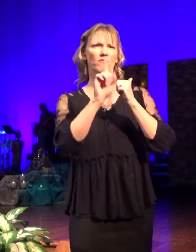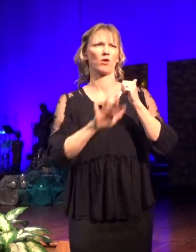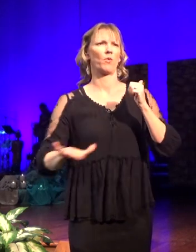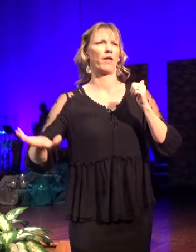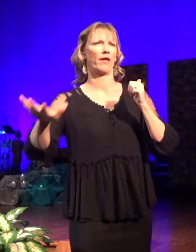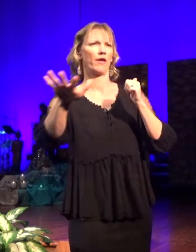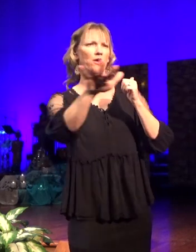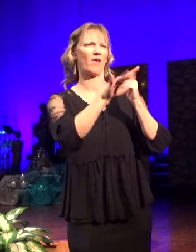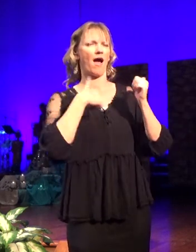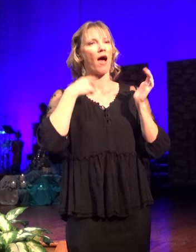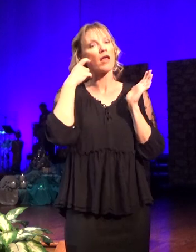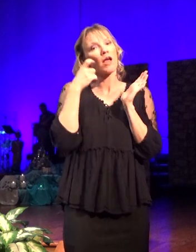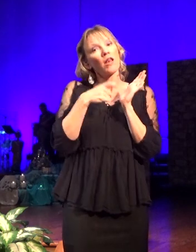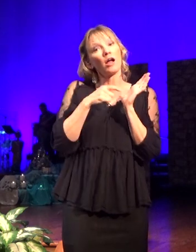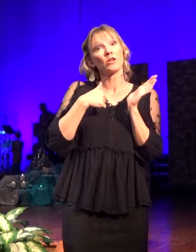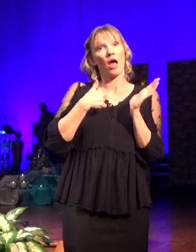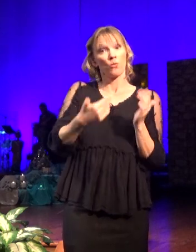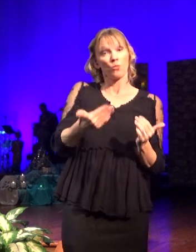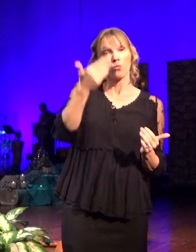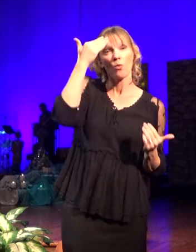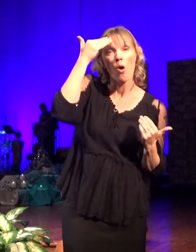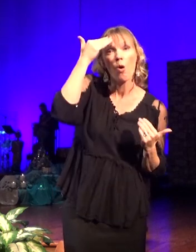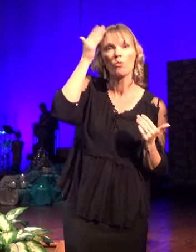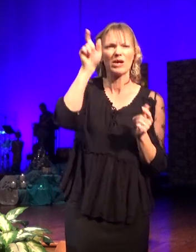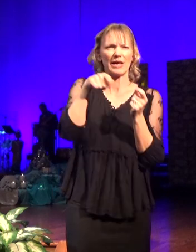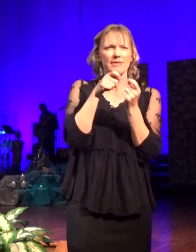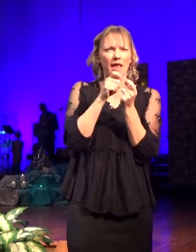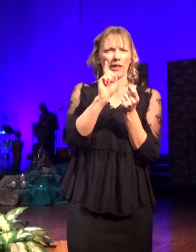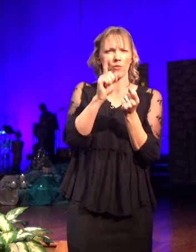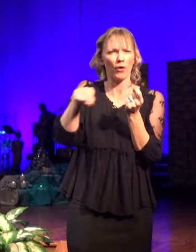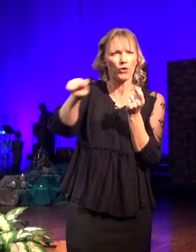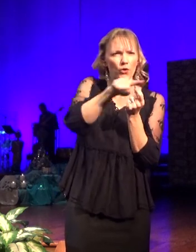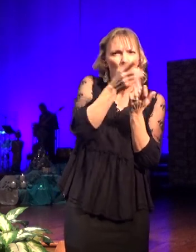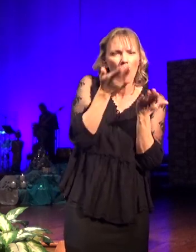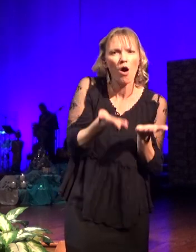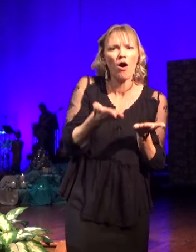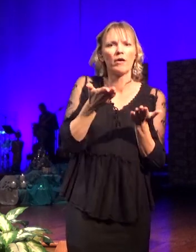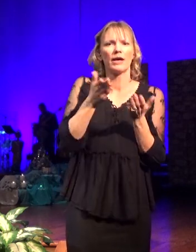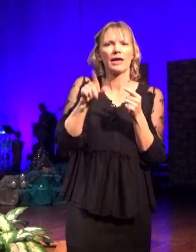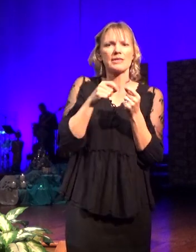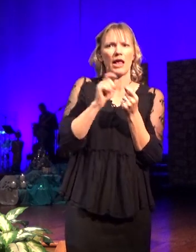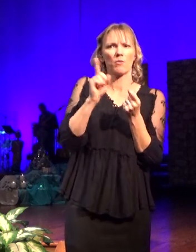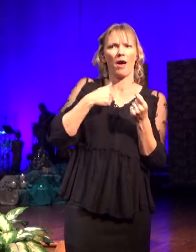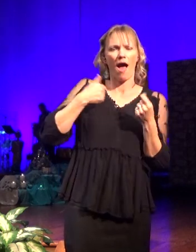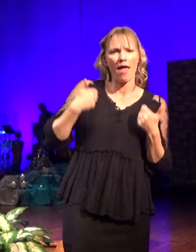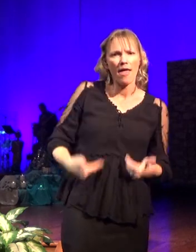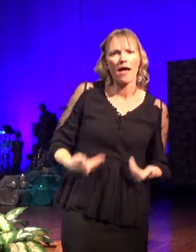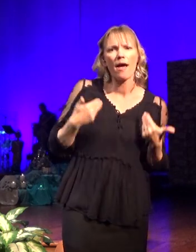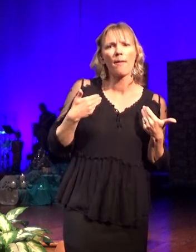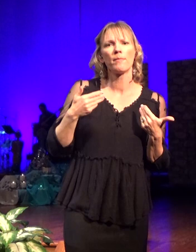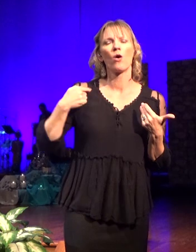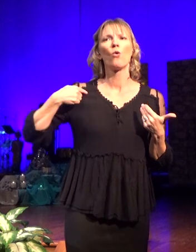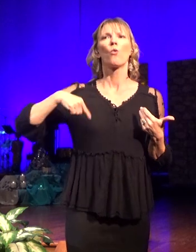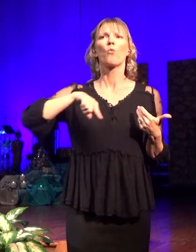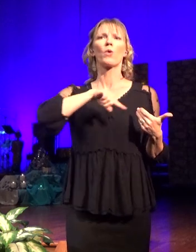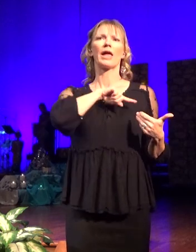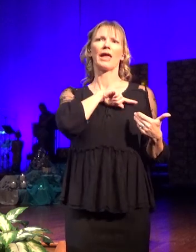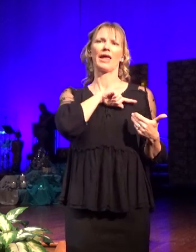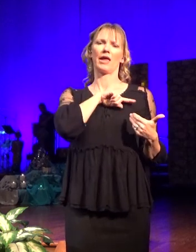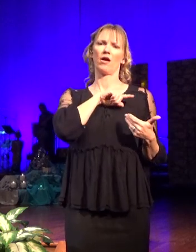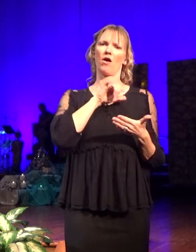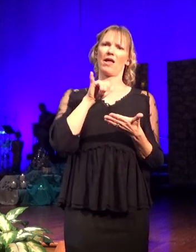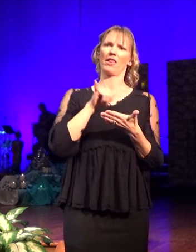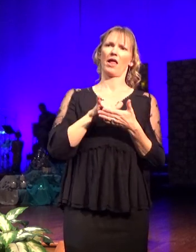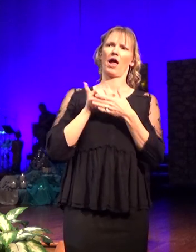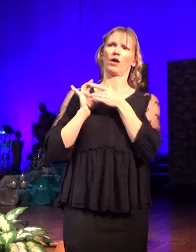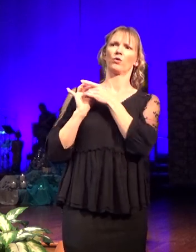what I know is that right where you are, right where I am, that we are that seamless union of